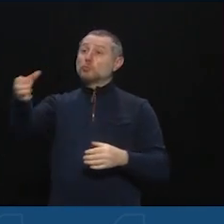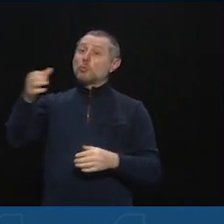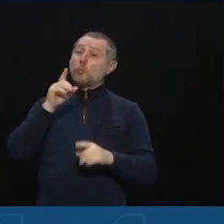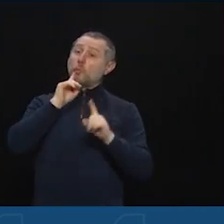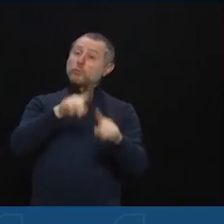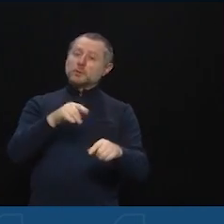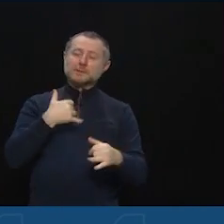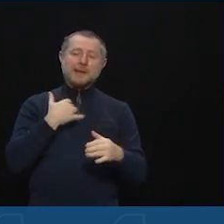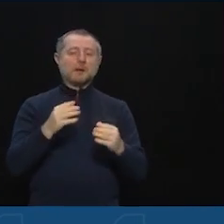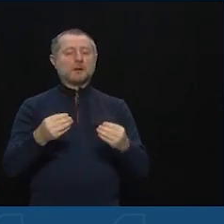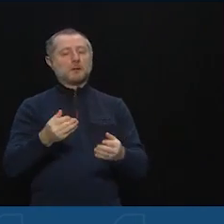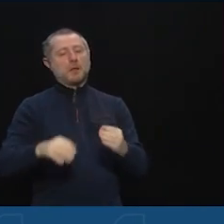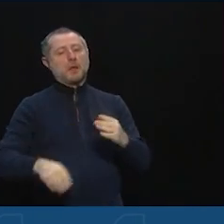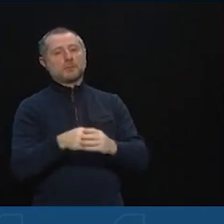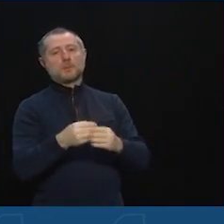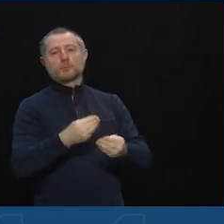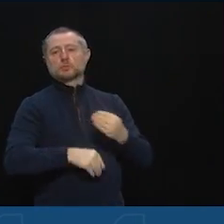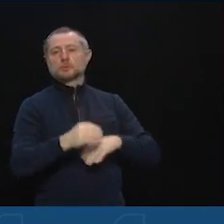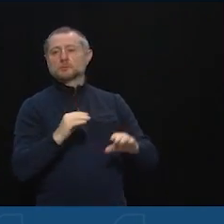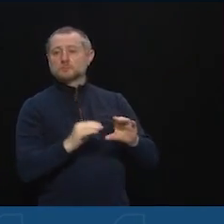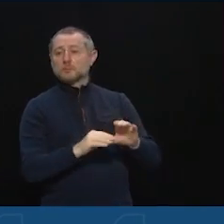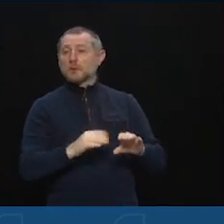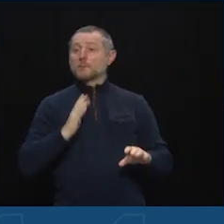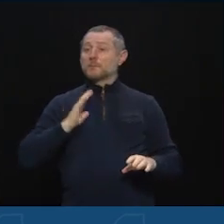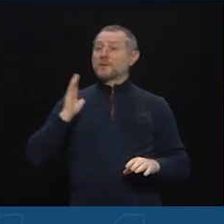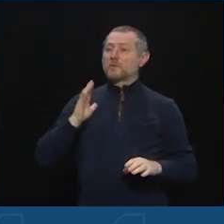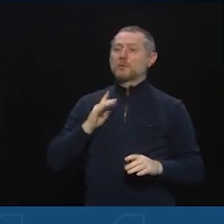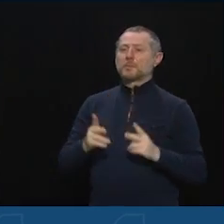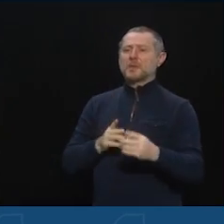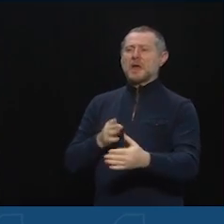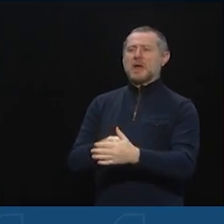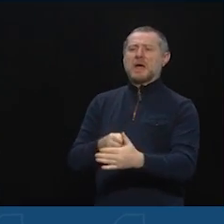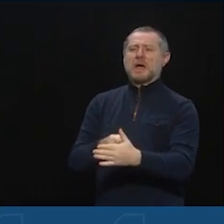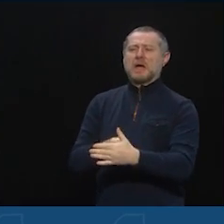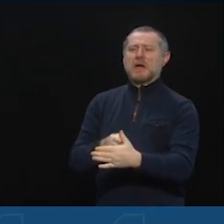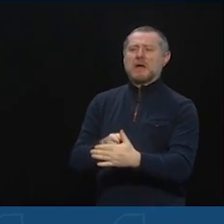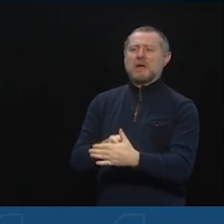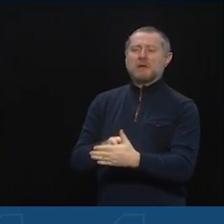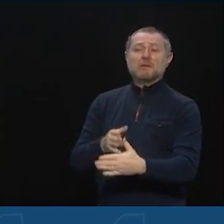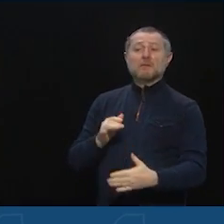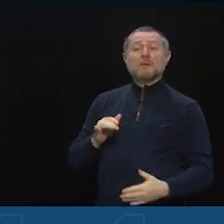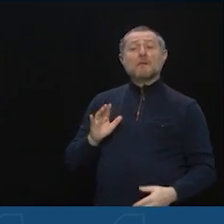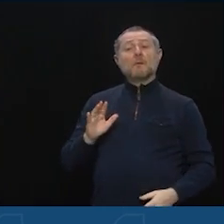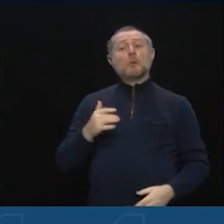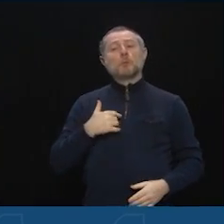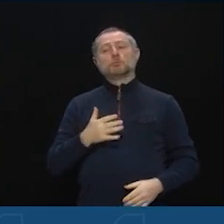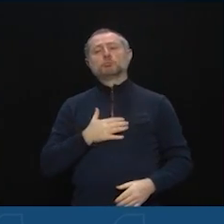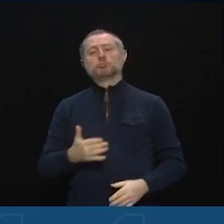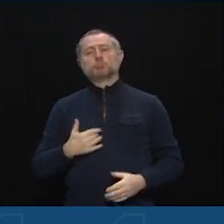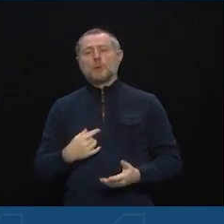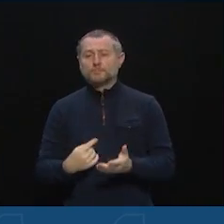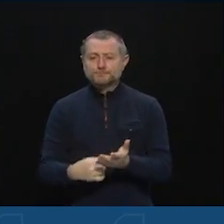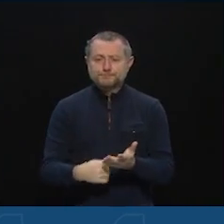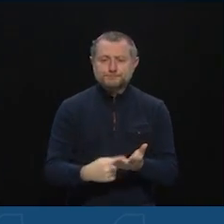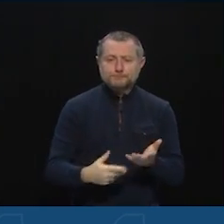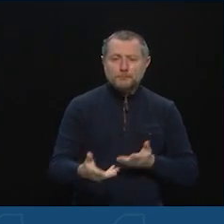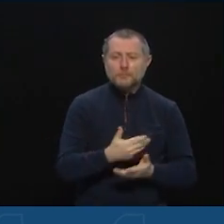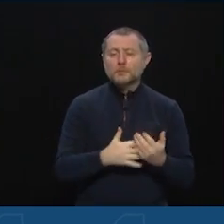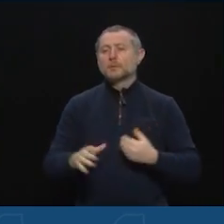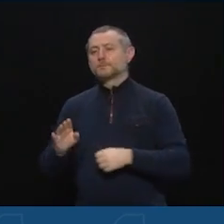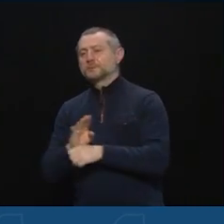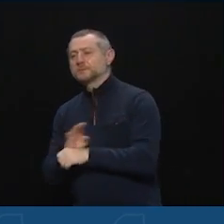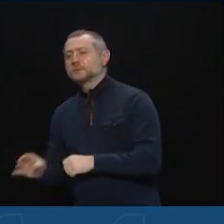And yes, there has been opposition in the past, but I'm willing to, take it to the people. You've heard from the businesses, we heard from